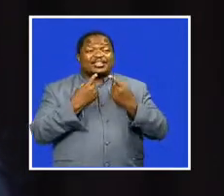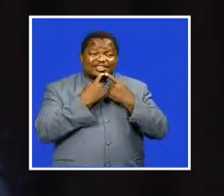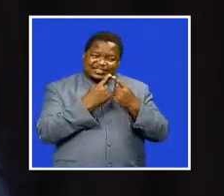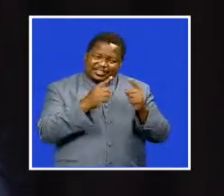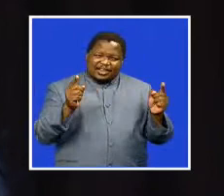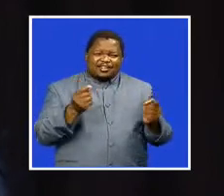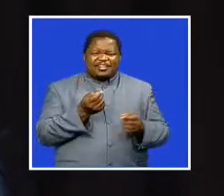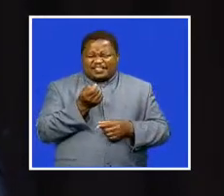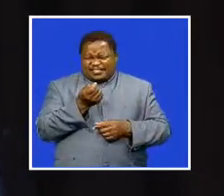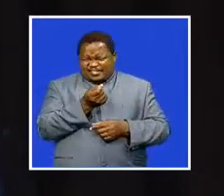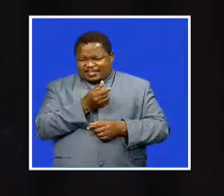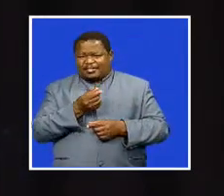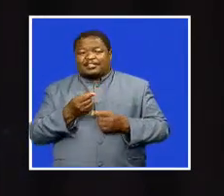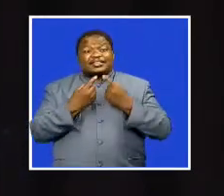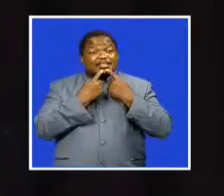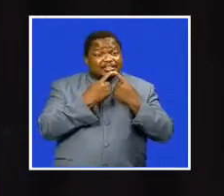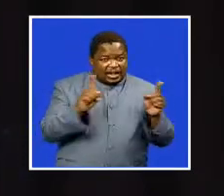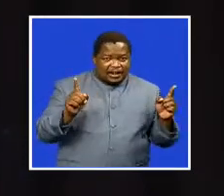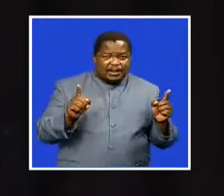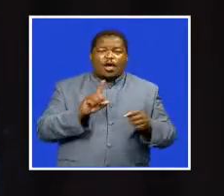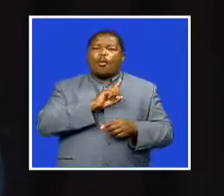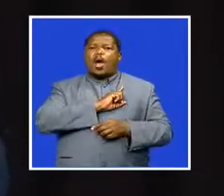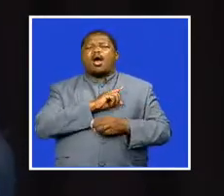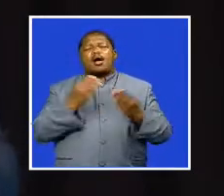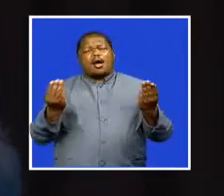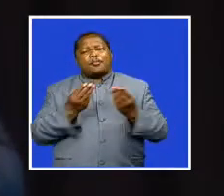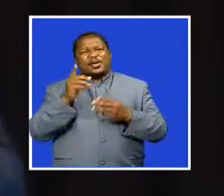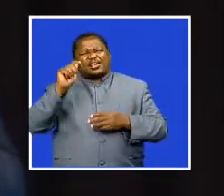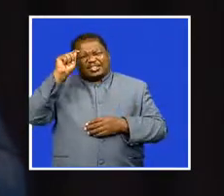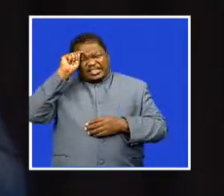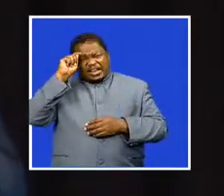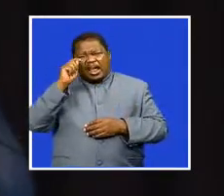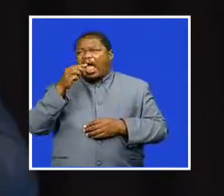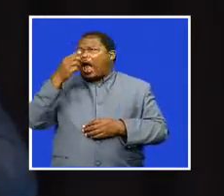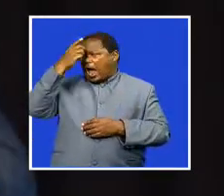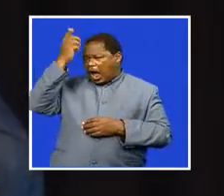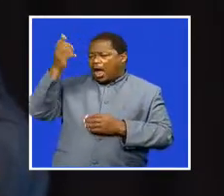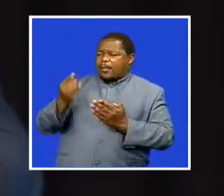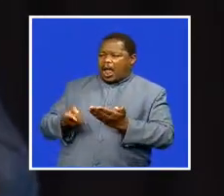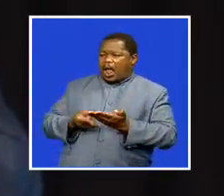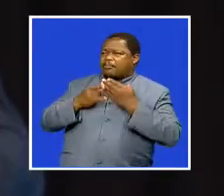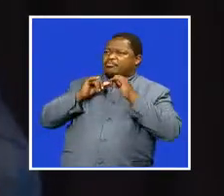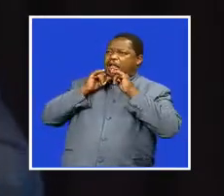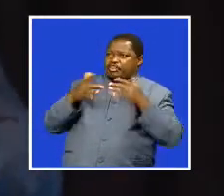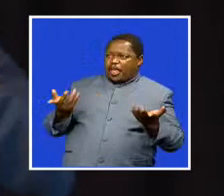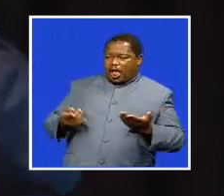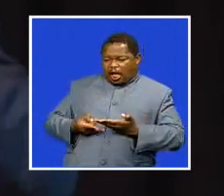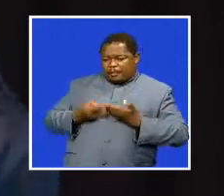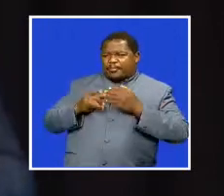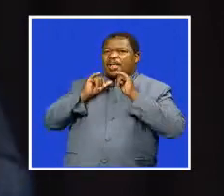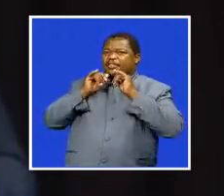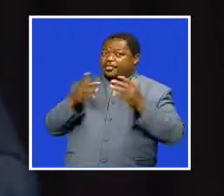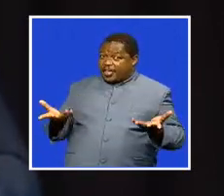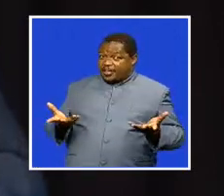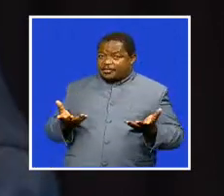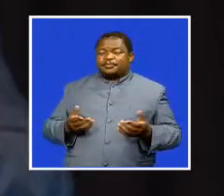uhulumende lasendela kona bekunene ikakhulu kuleta itempile vele uhulumende wembube